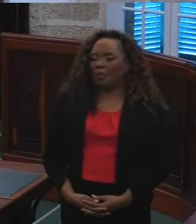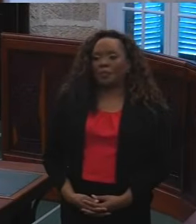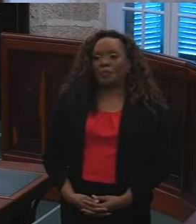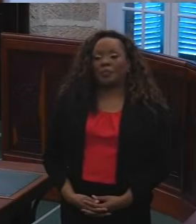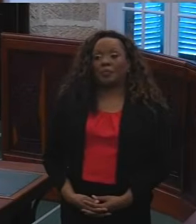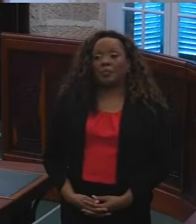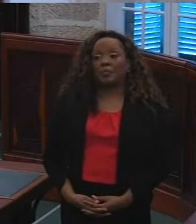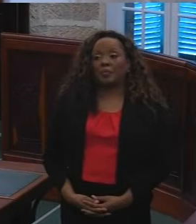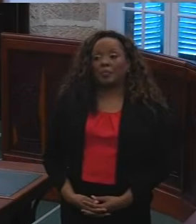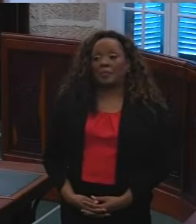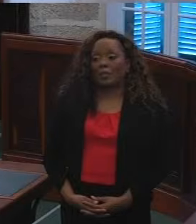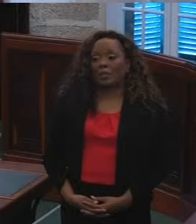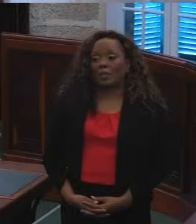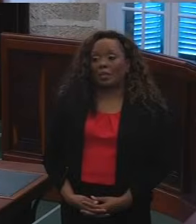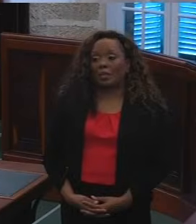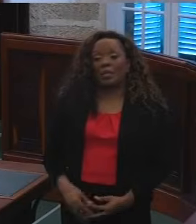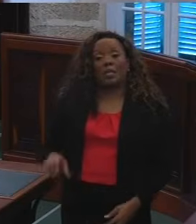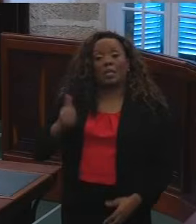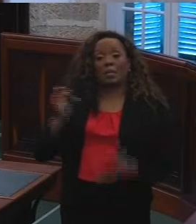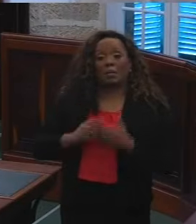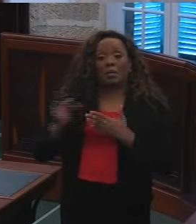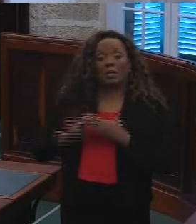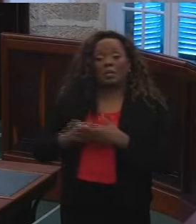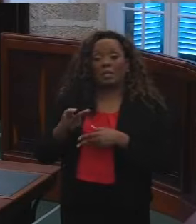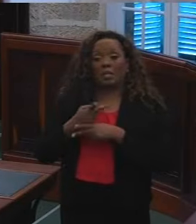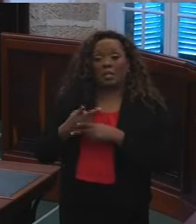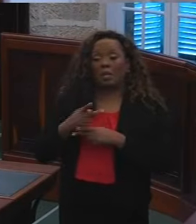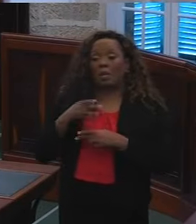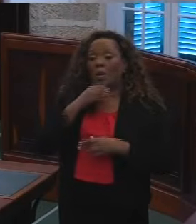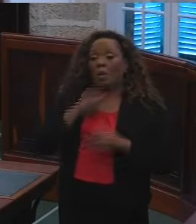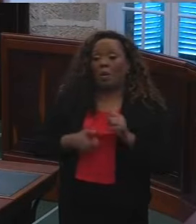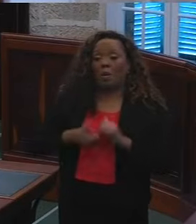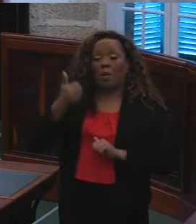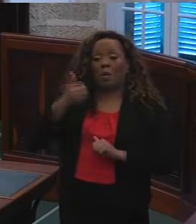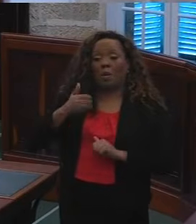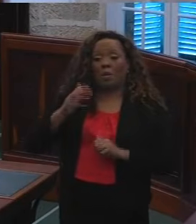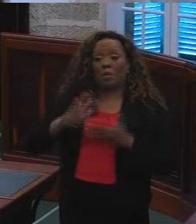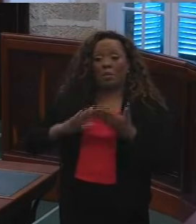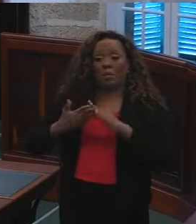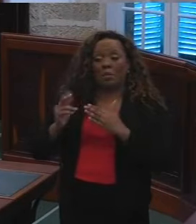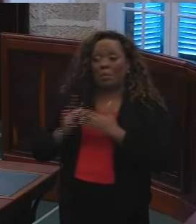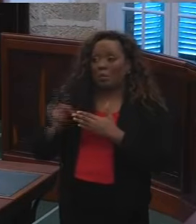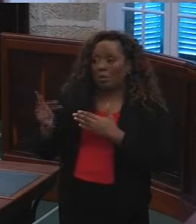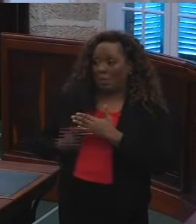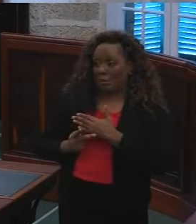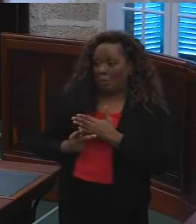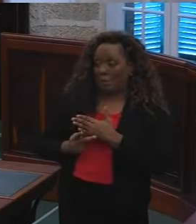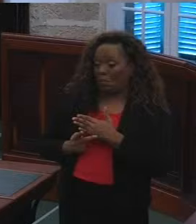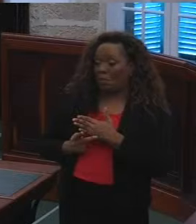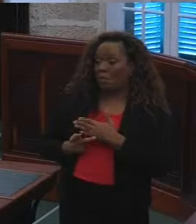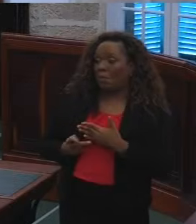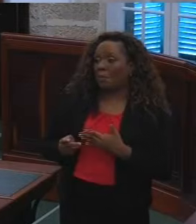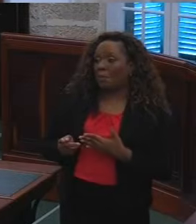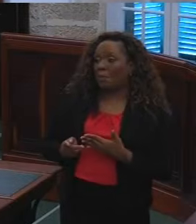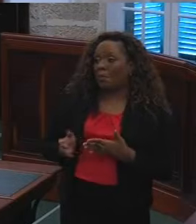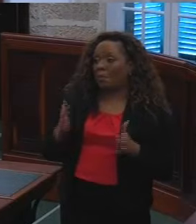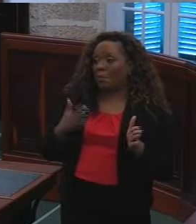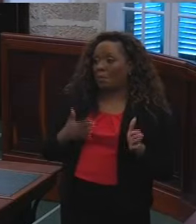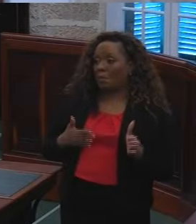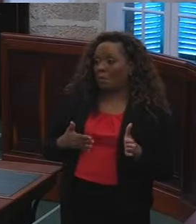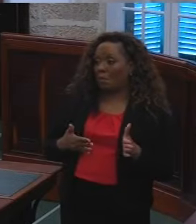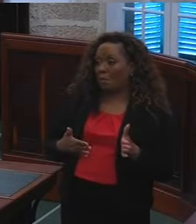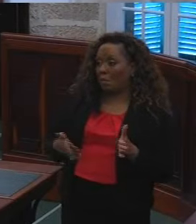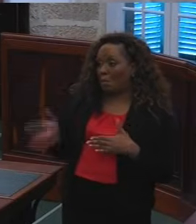community program, another program designed to strengthen community-based elder care with plans for national